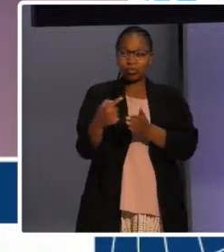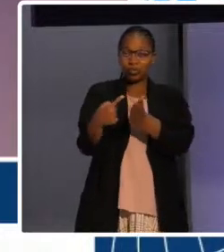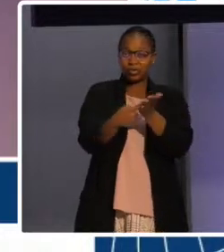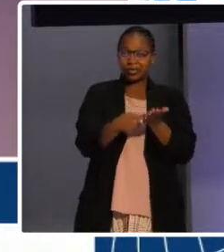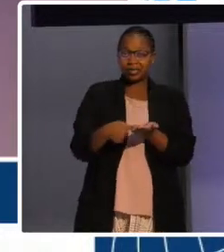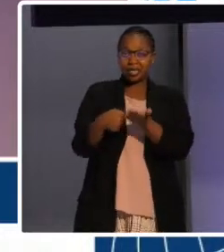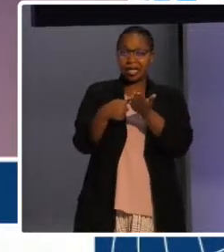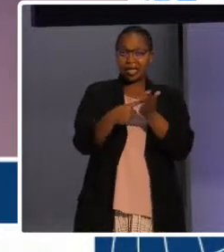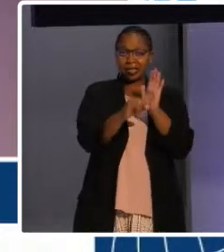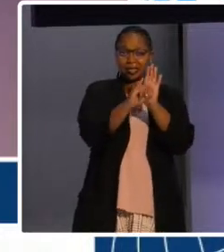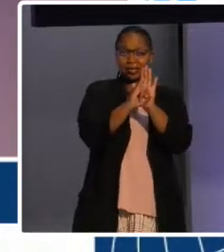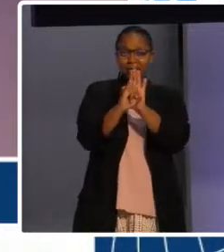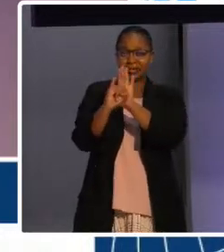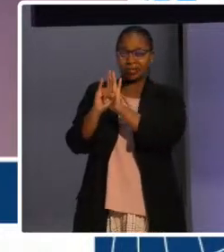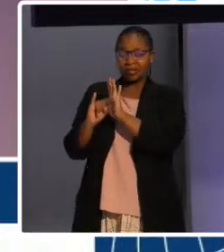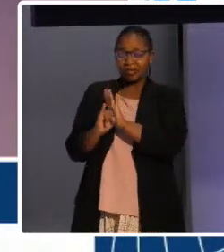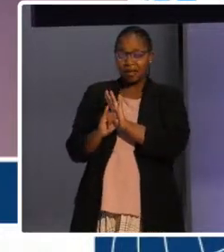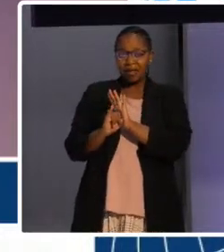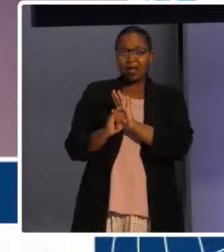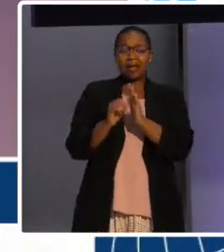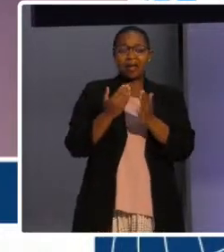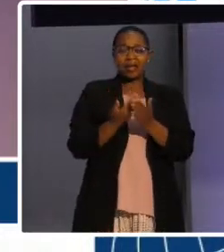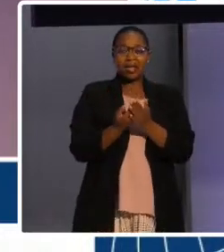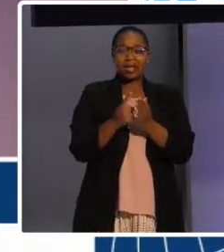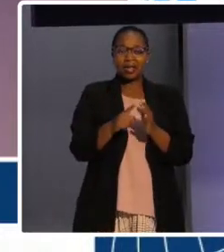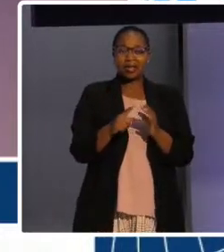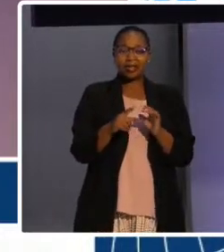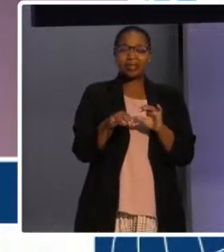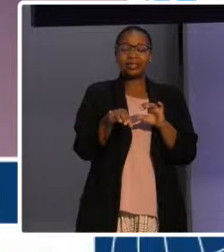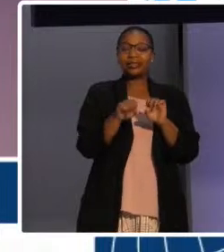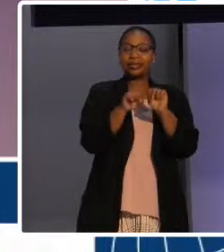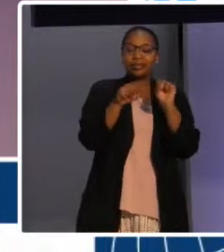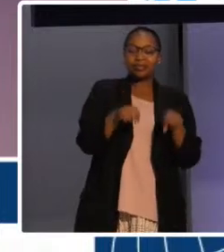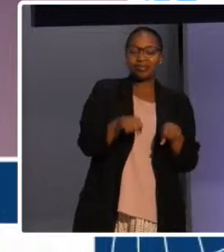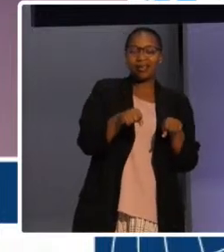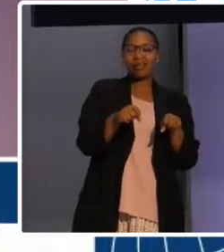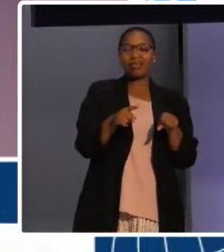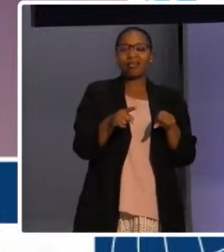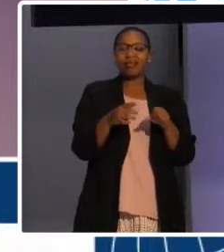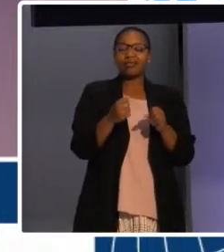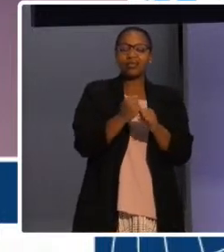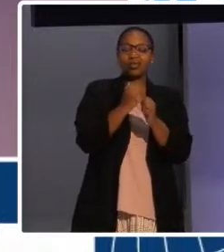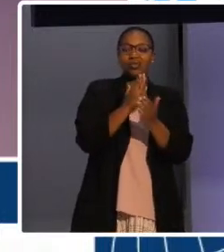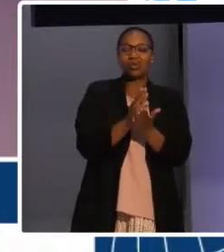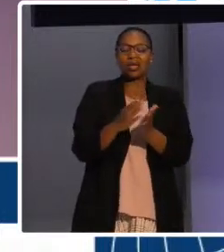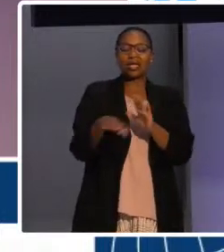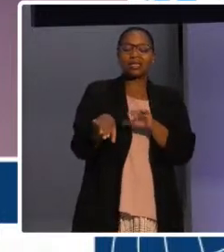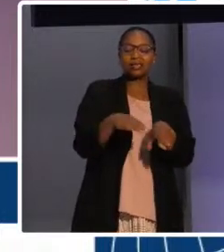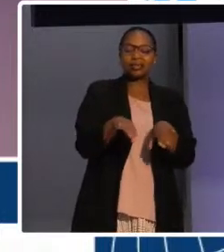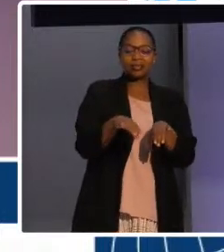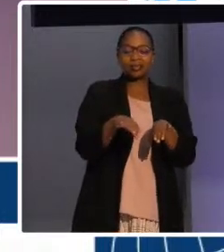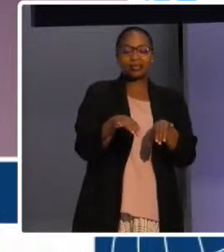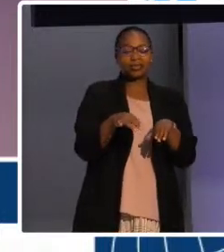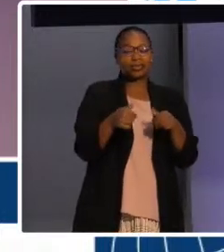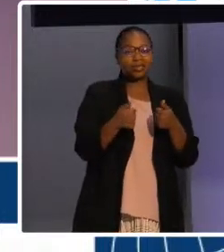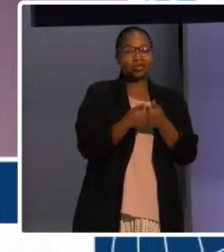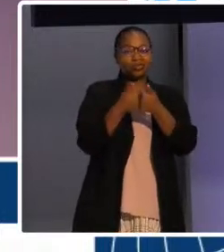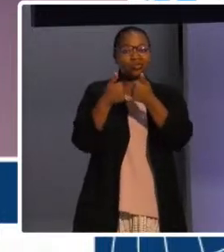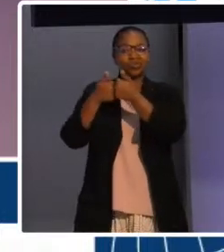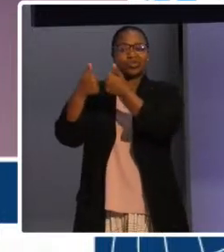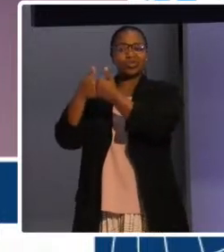to systematically and proactively deal with challenges of democratic recession.